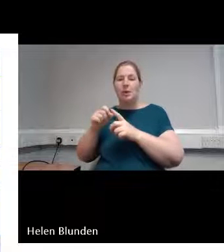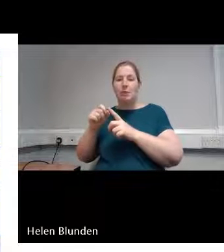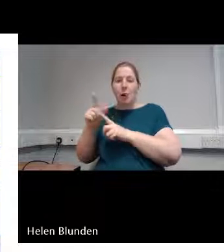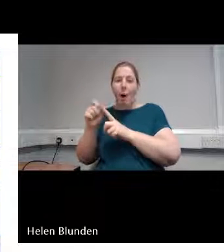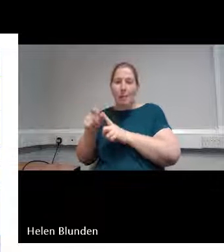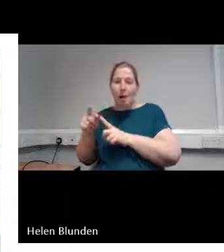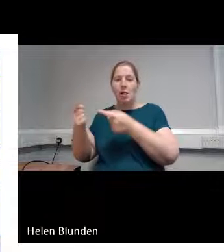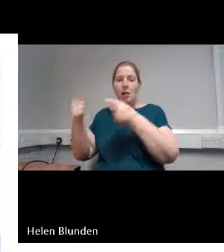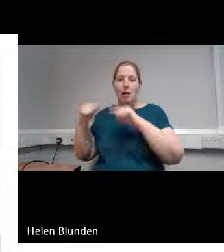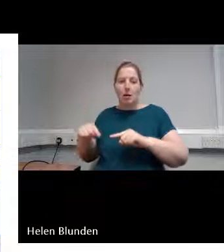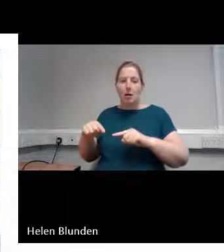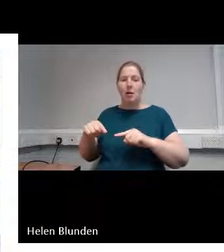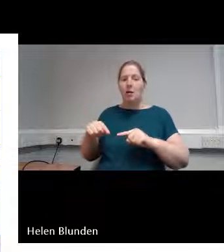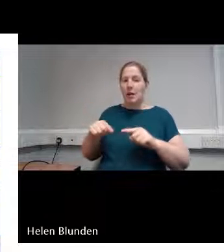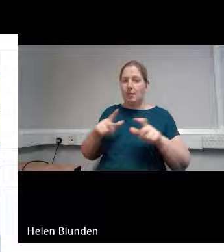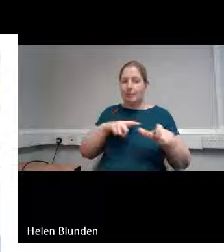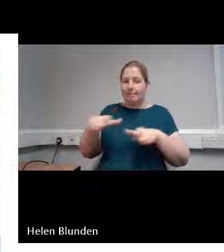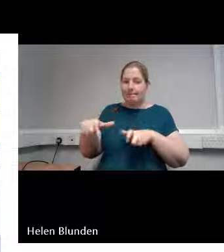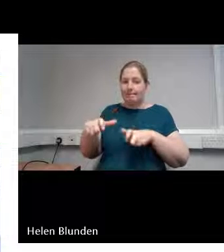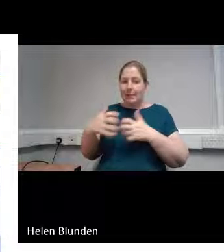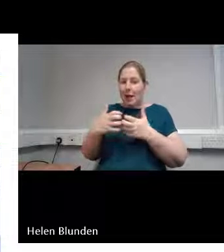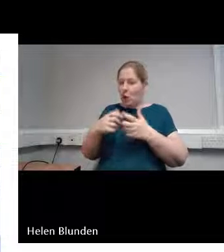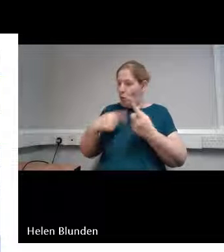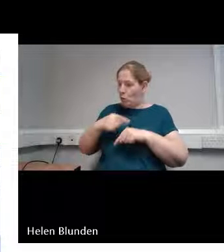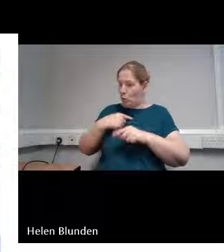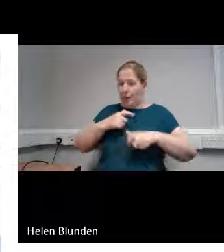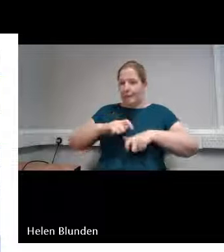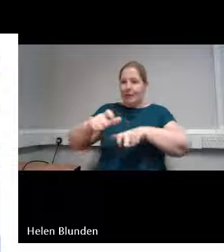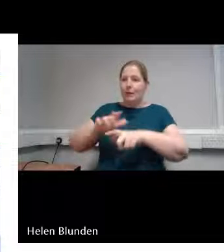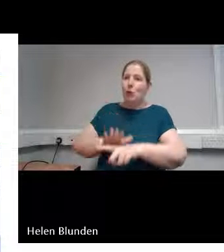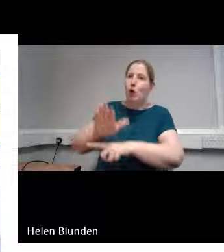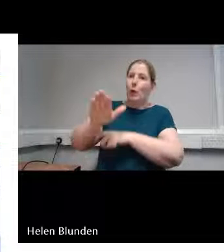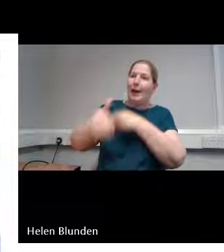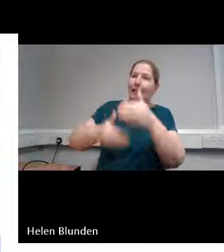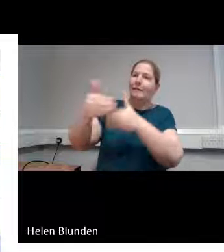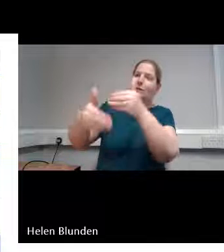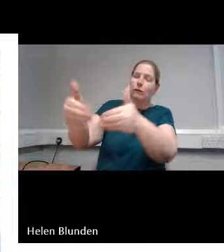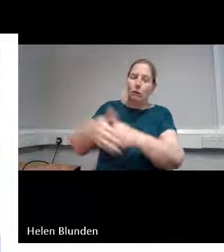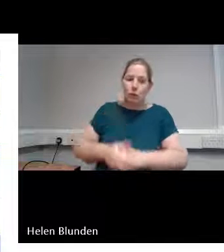our programme sustainable and looking how we keep this going for future.